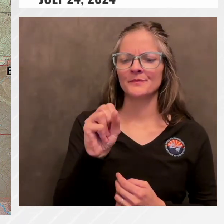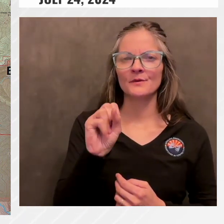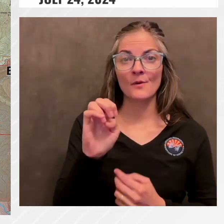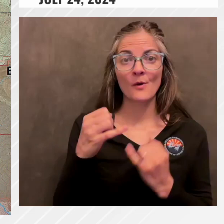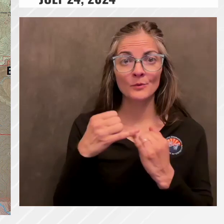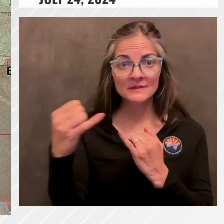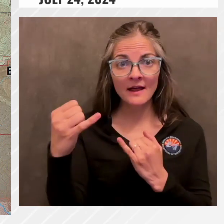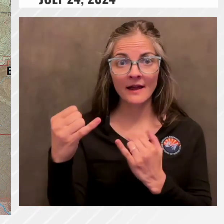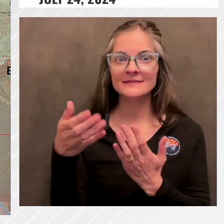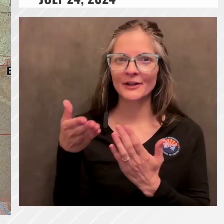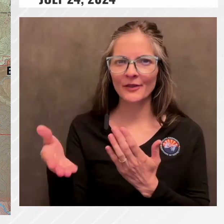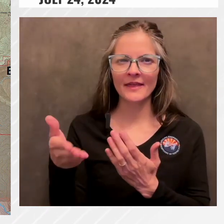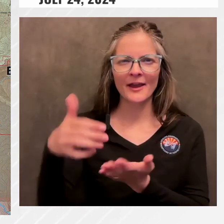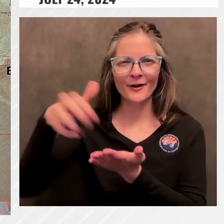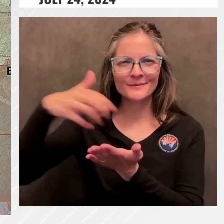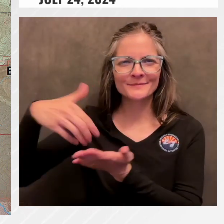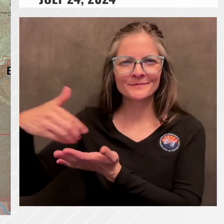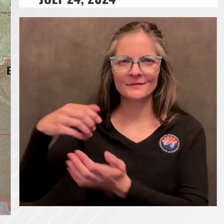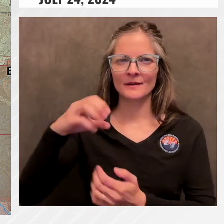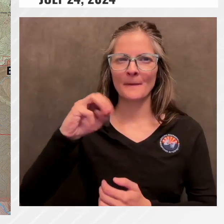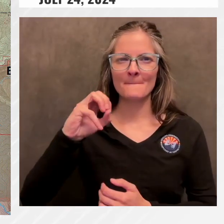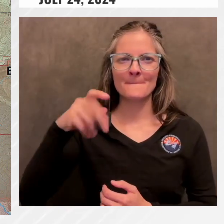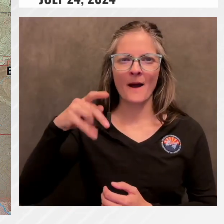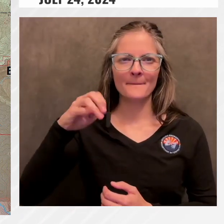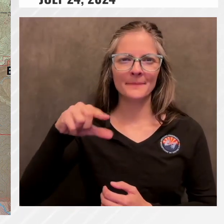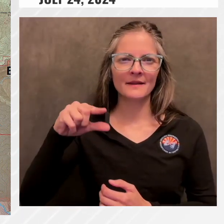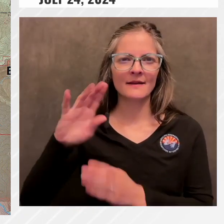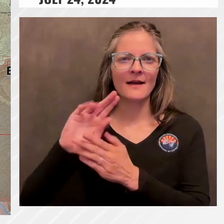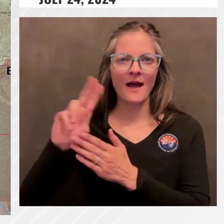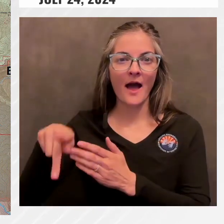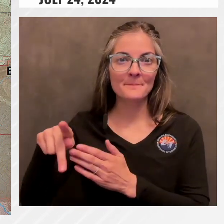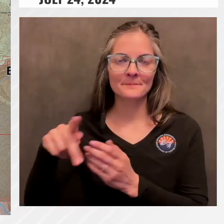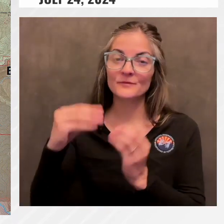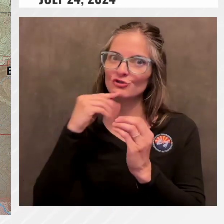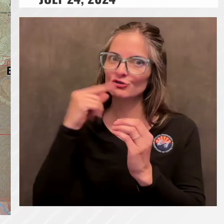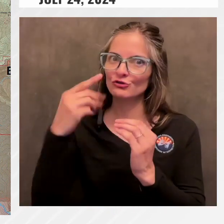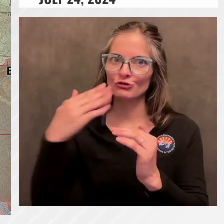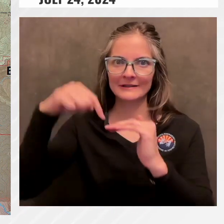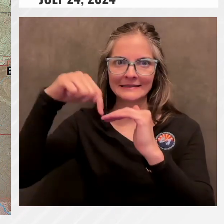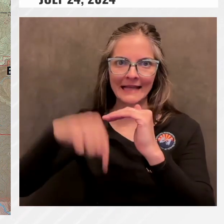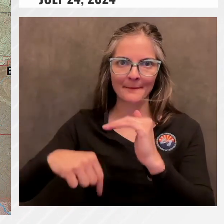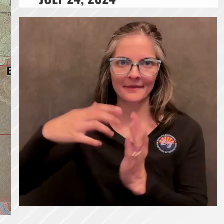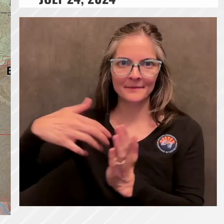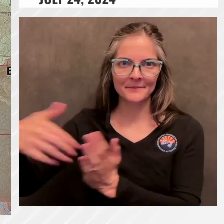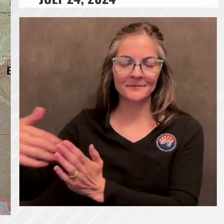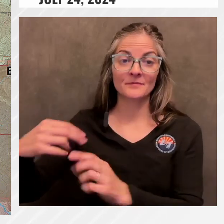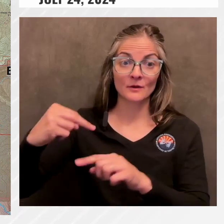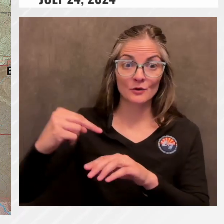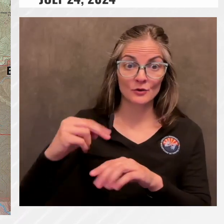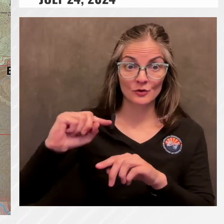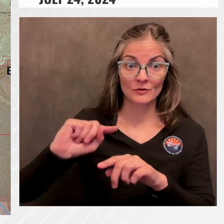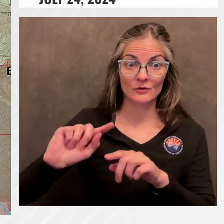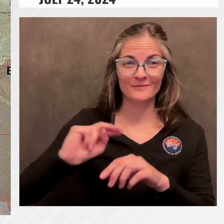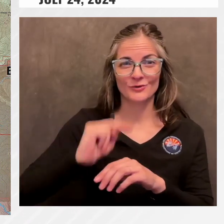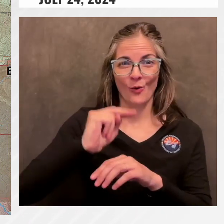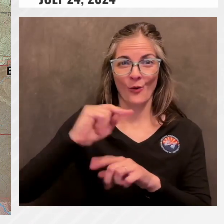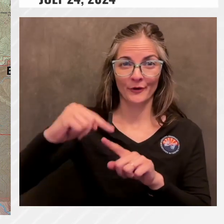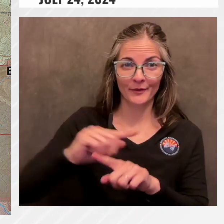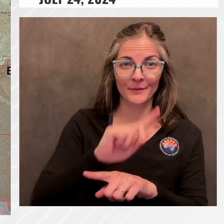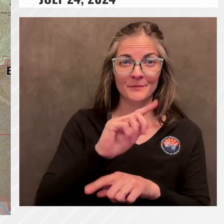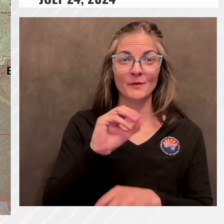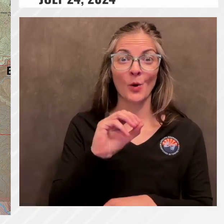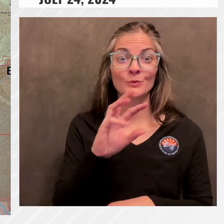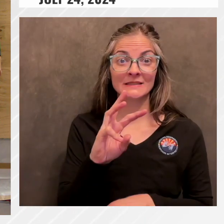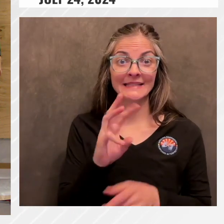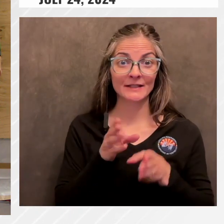that stuff up, getting good depth on that. As we work around up north, up the 06 road, all this stuff held and it's looking good.